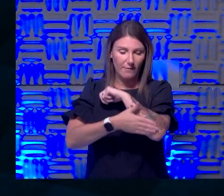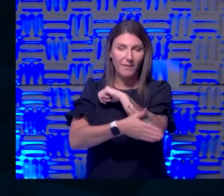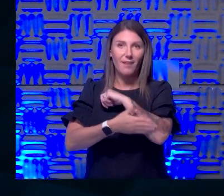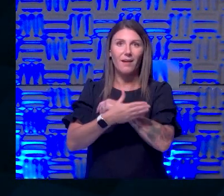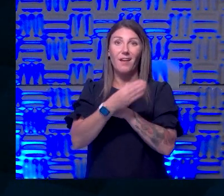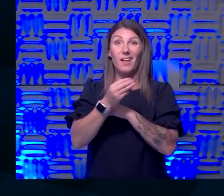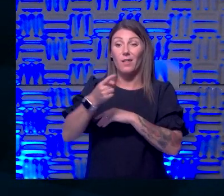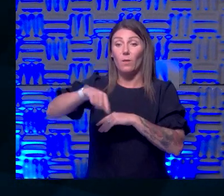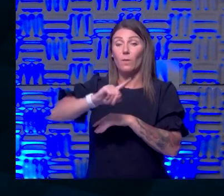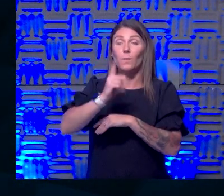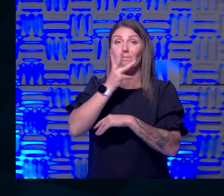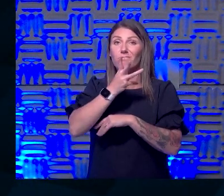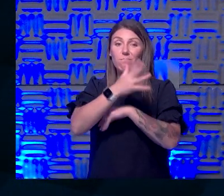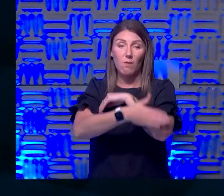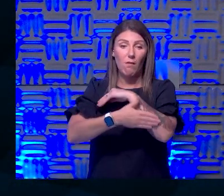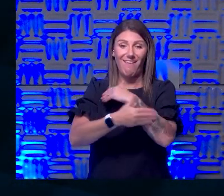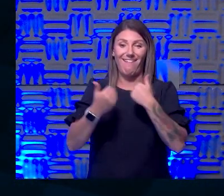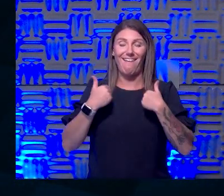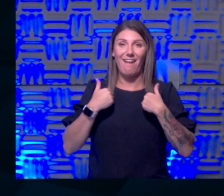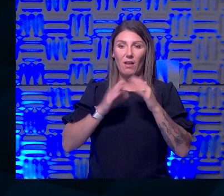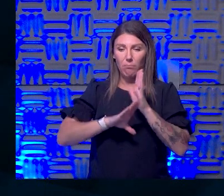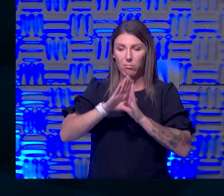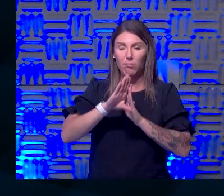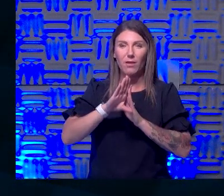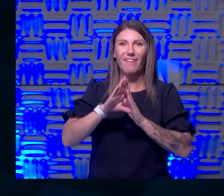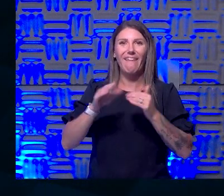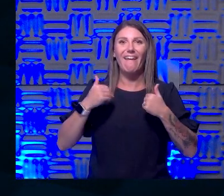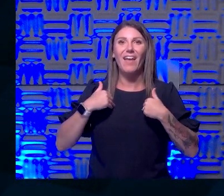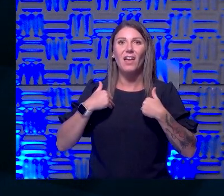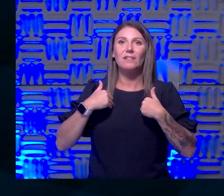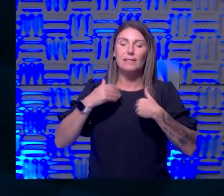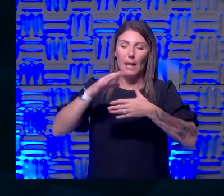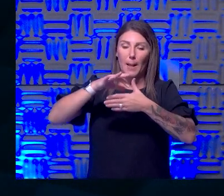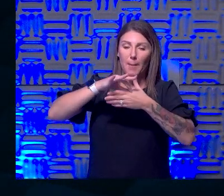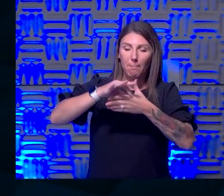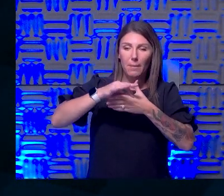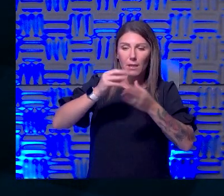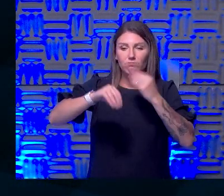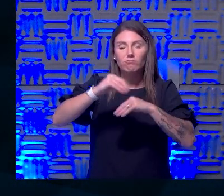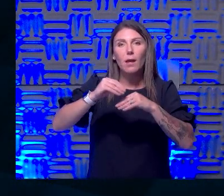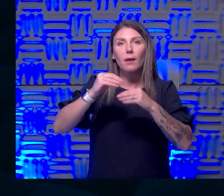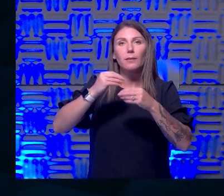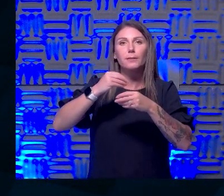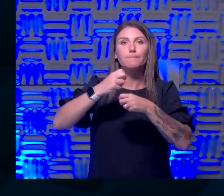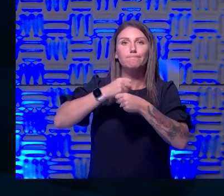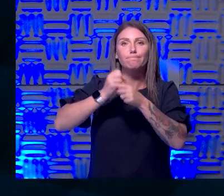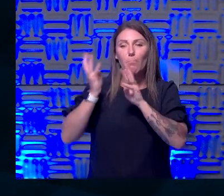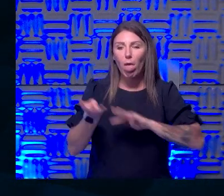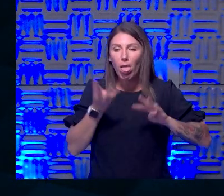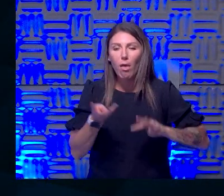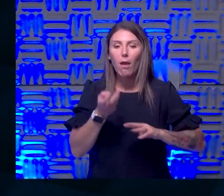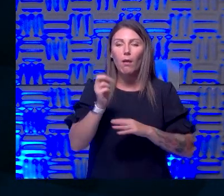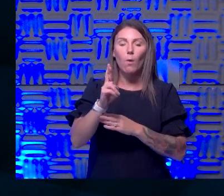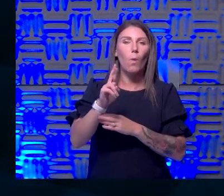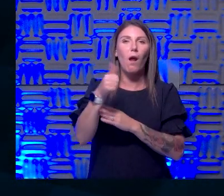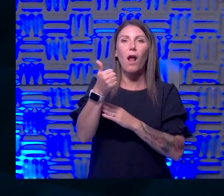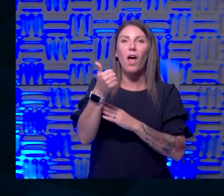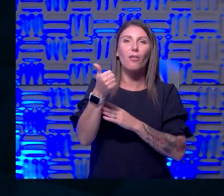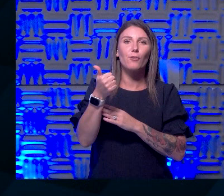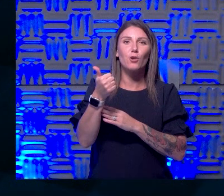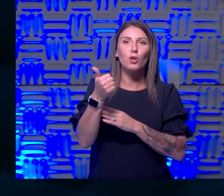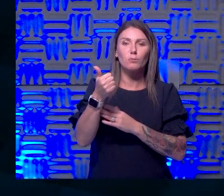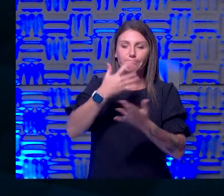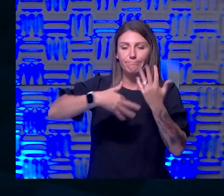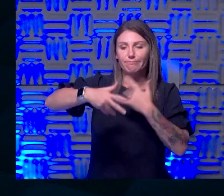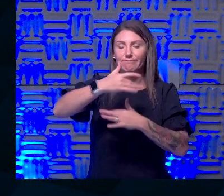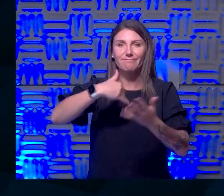had problems have basically meatpacking plants or some other congregate settings that, for